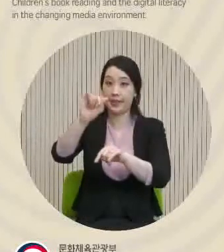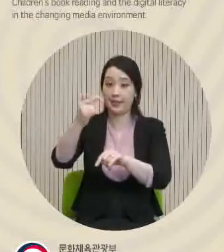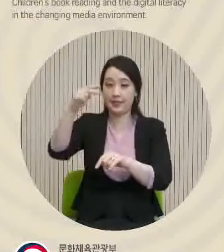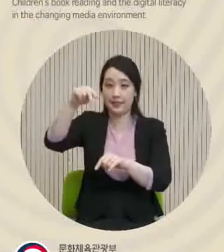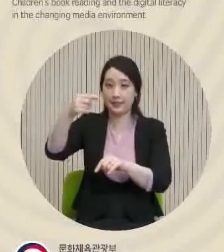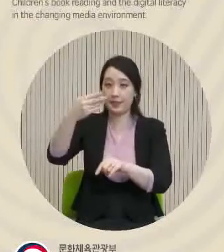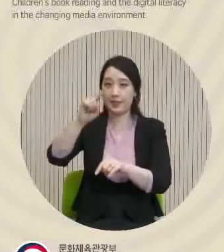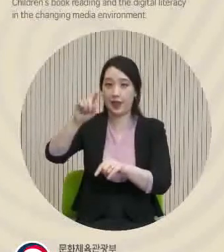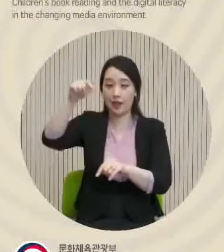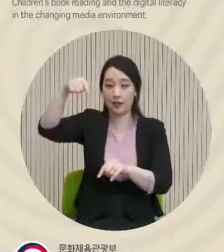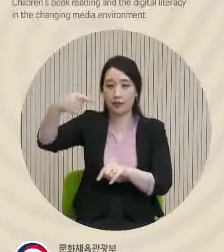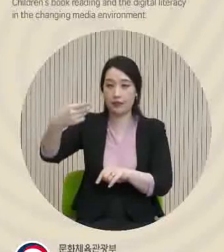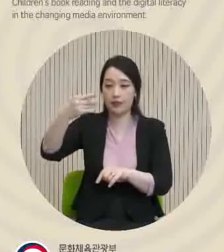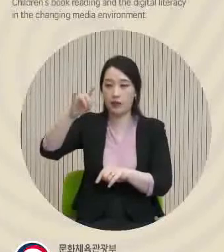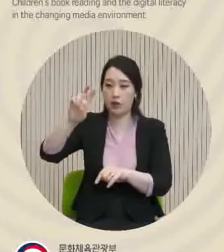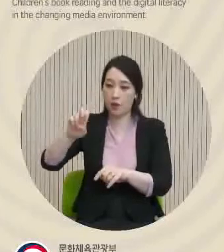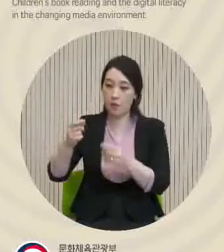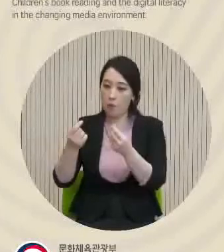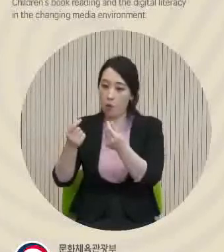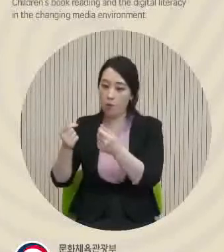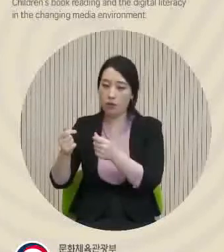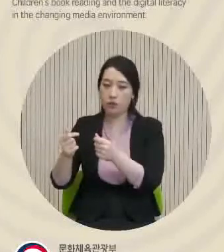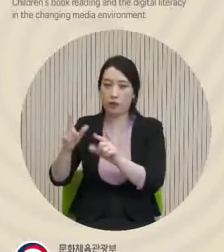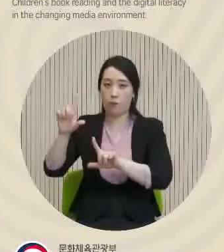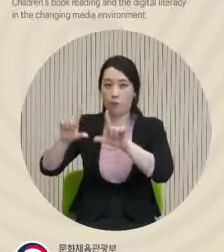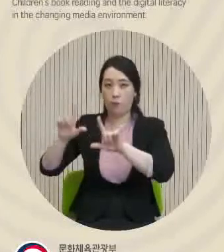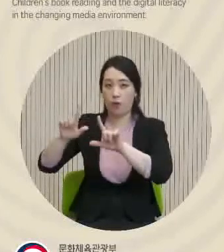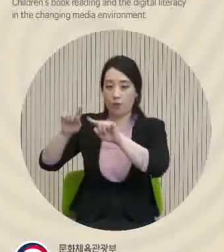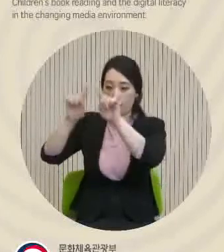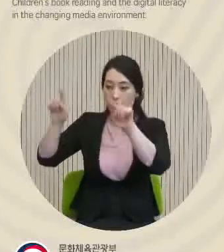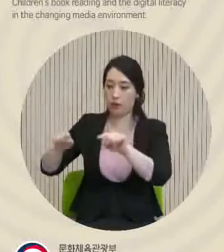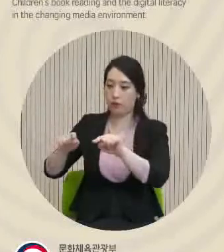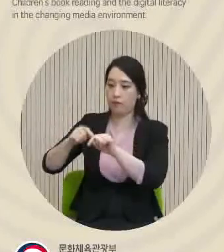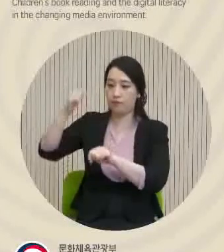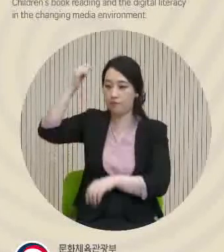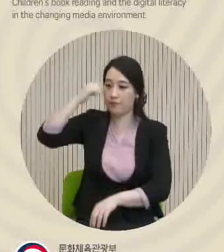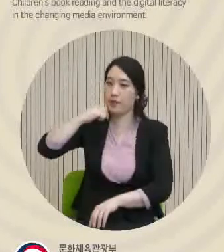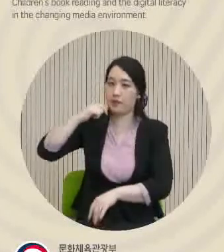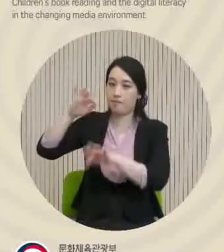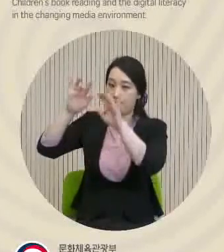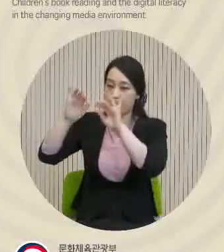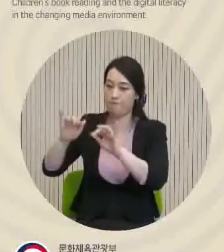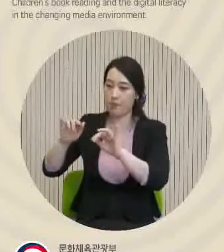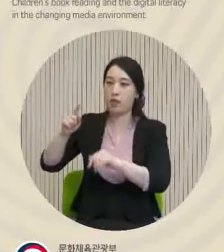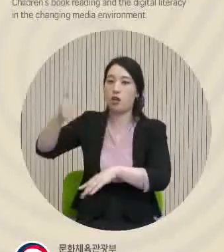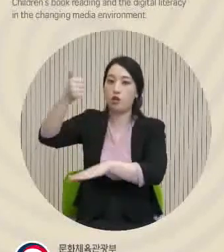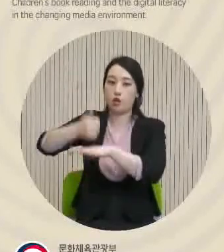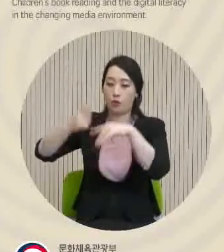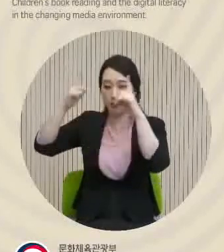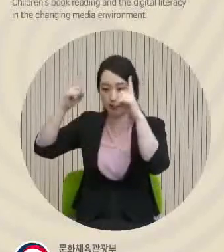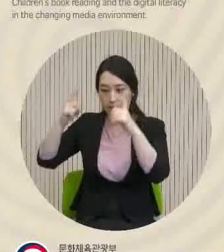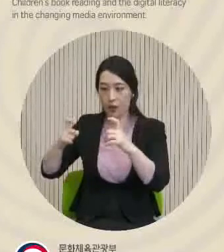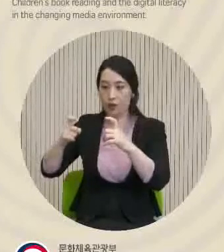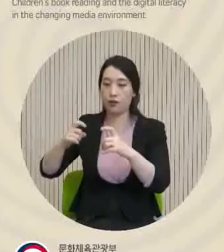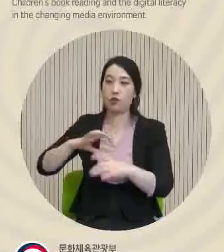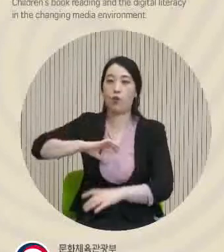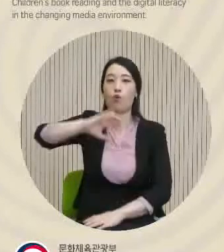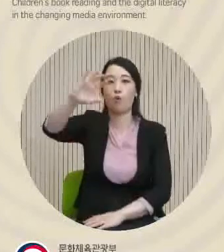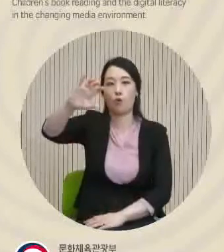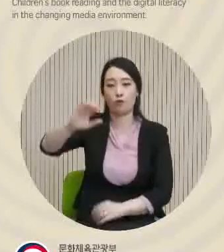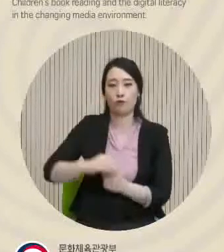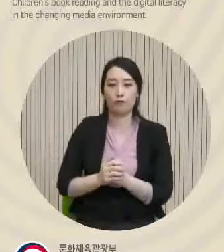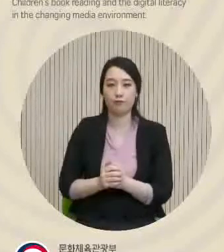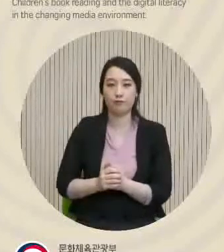Bookstar uses the worksheet that reminds of the Instagram. And after reading books, they wrote down on